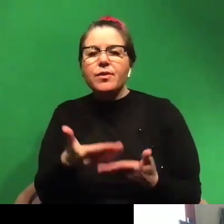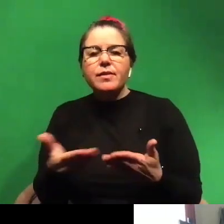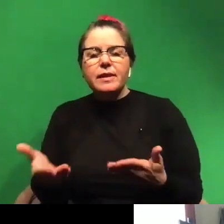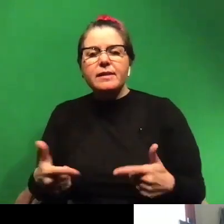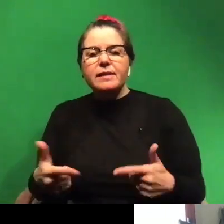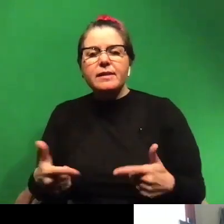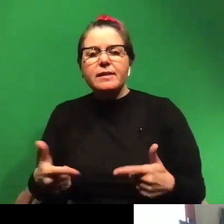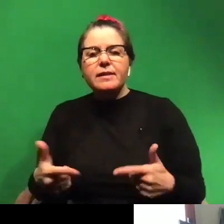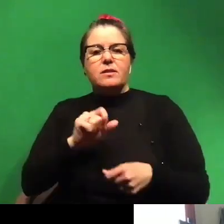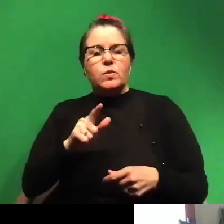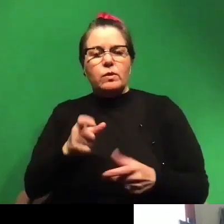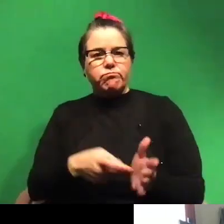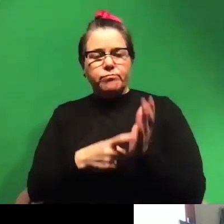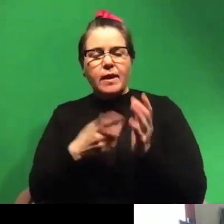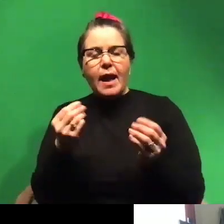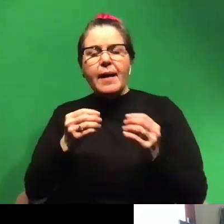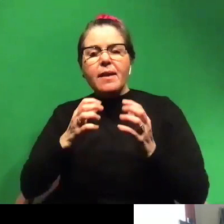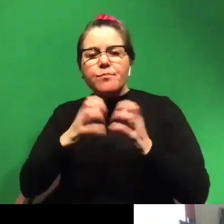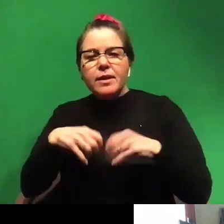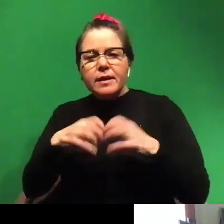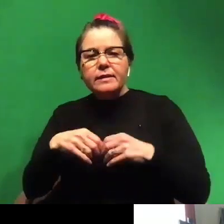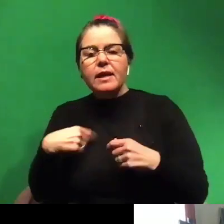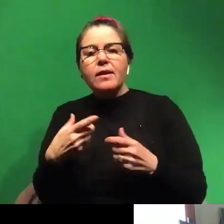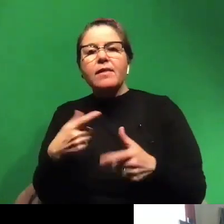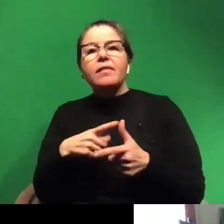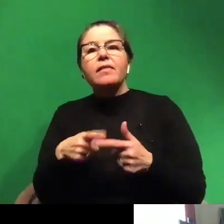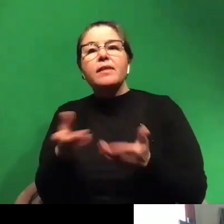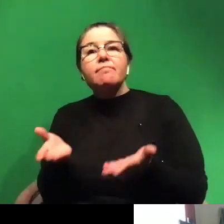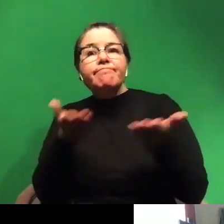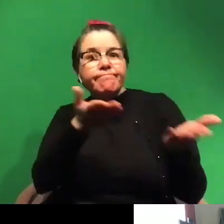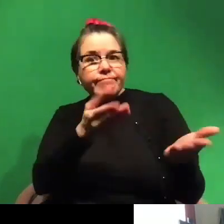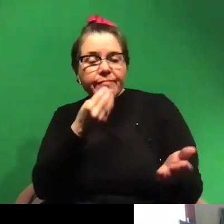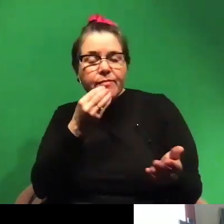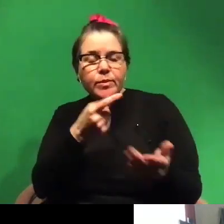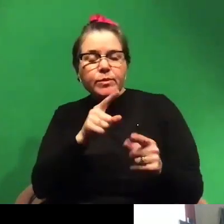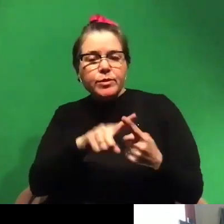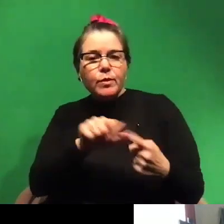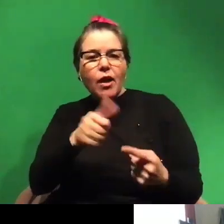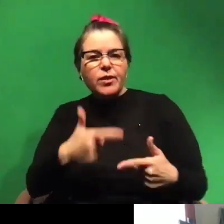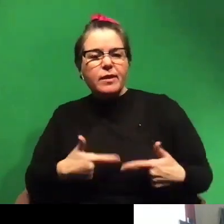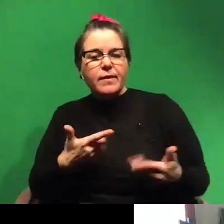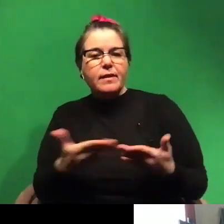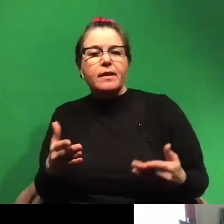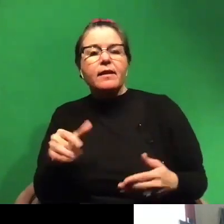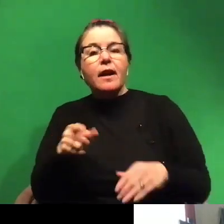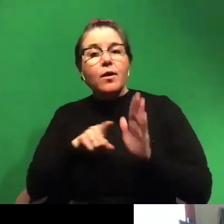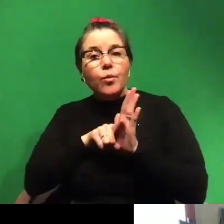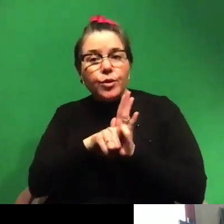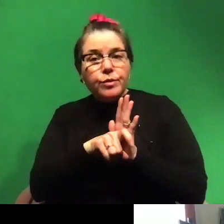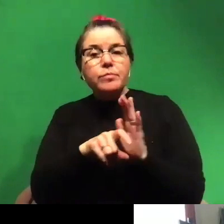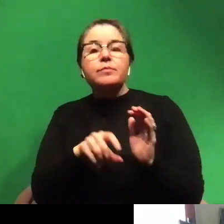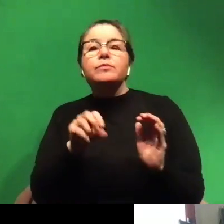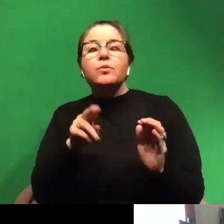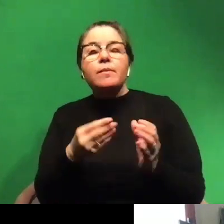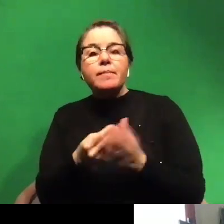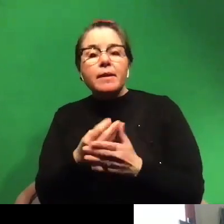the soil need and break it down and then present that food source to the other living things like worms or